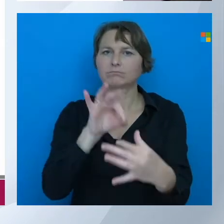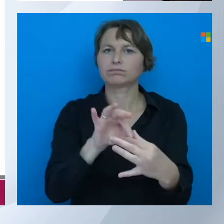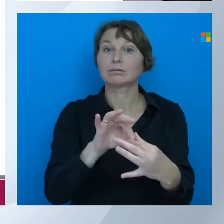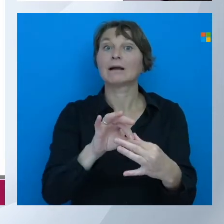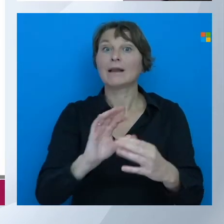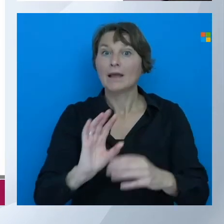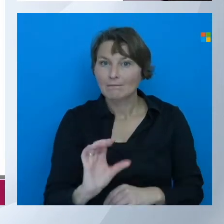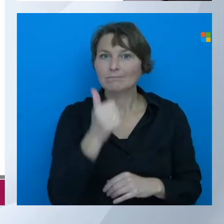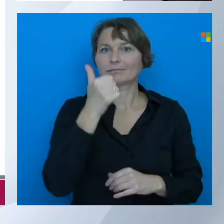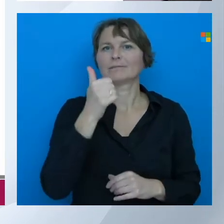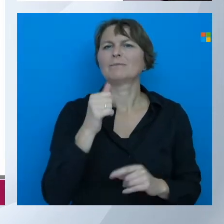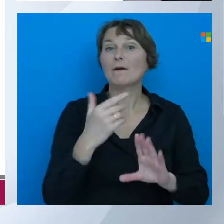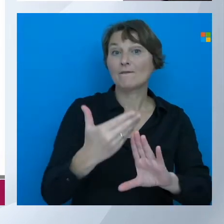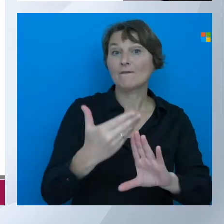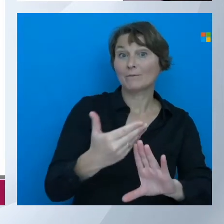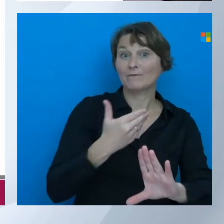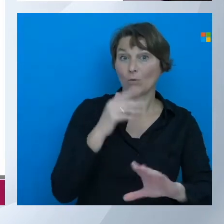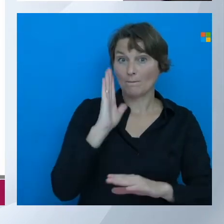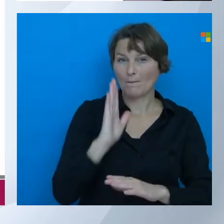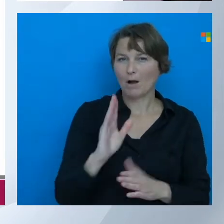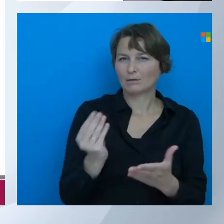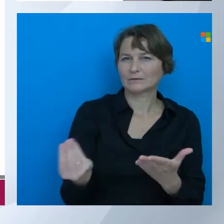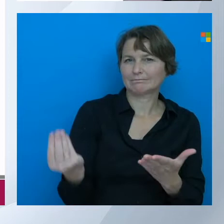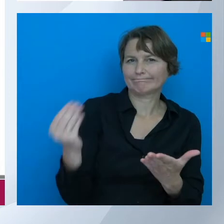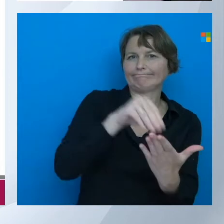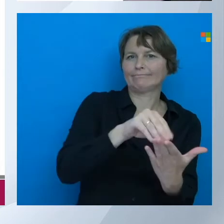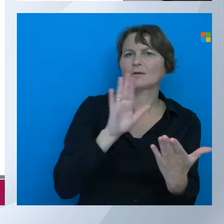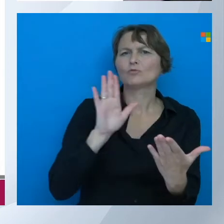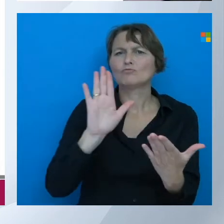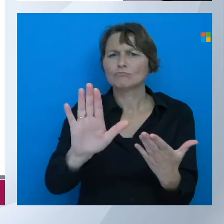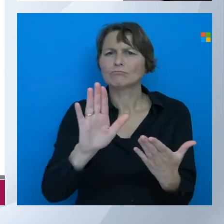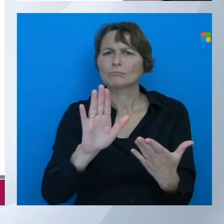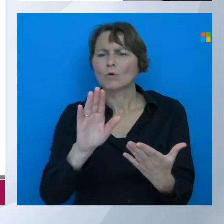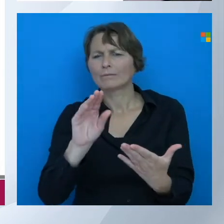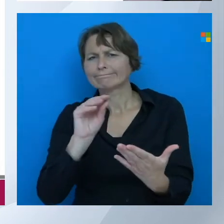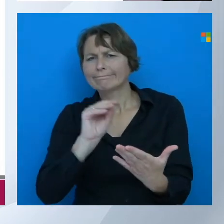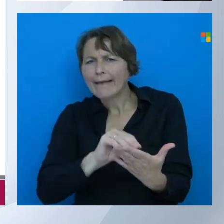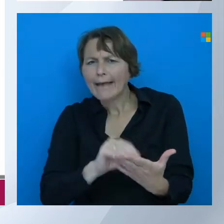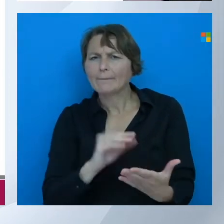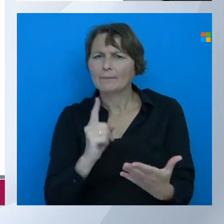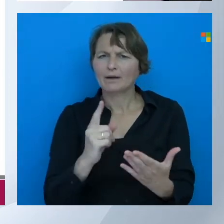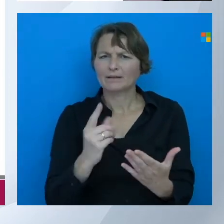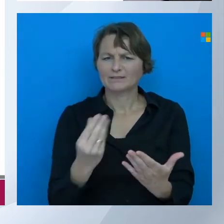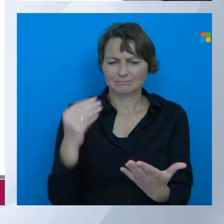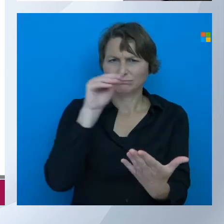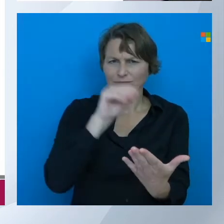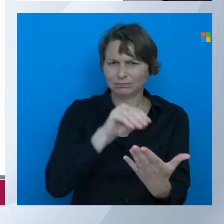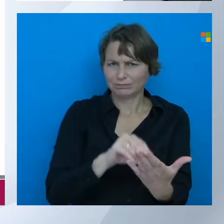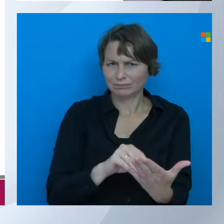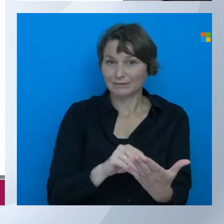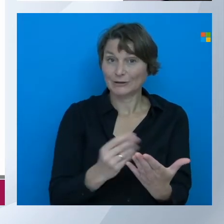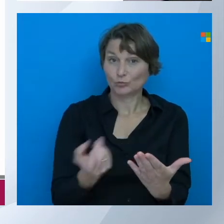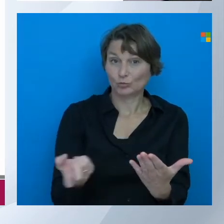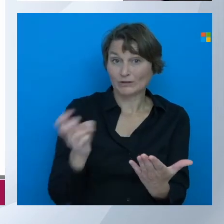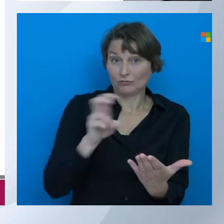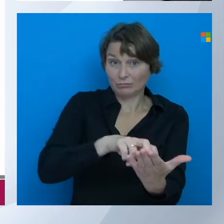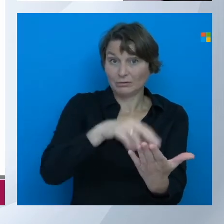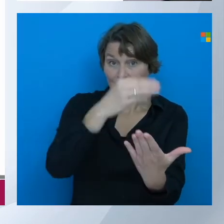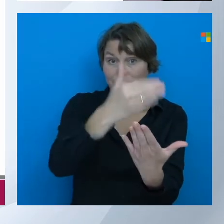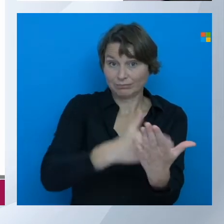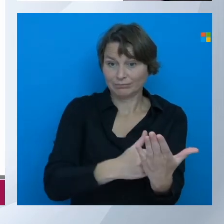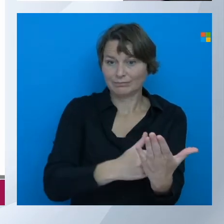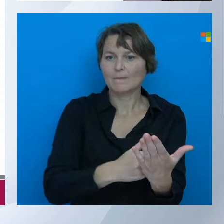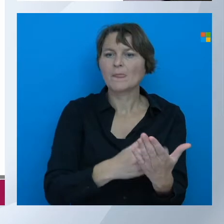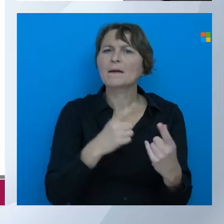register your application or your app, so to speak. And then make sure that you note down